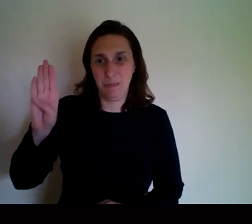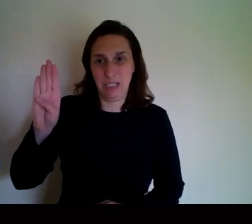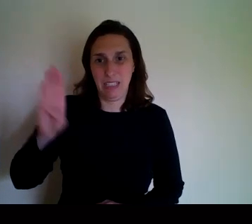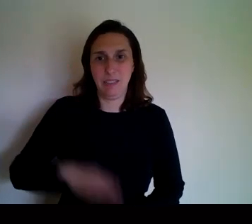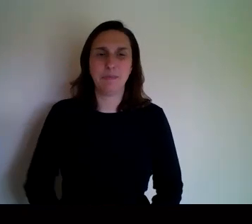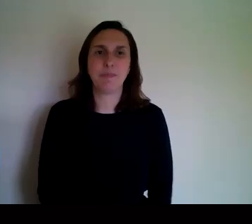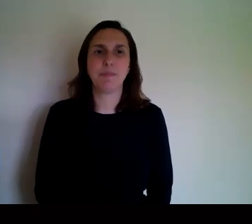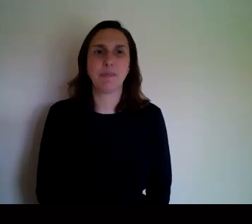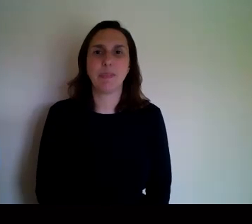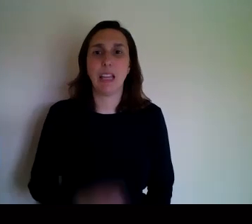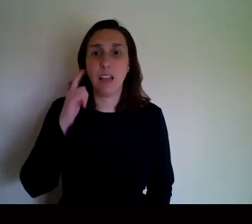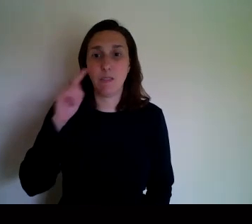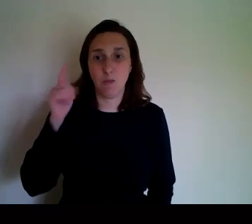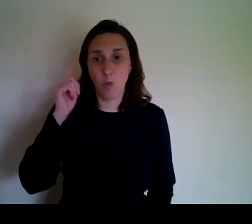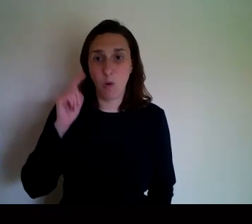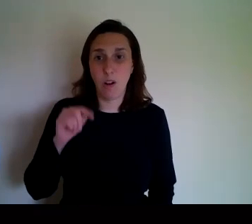And for the third one,